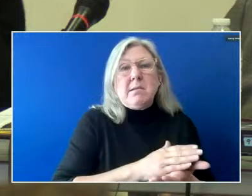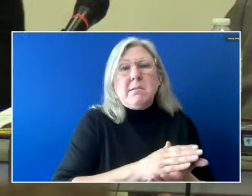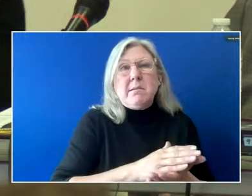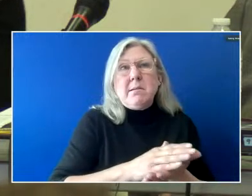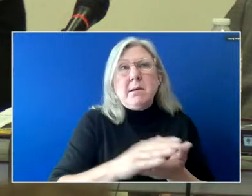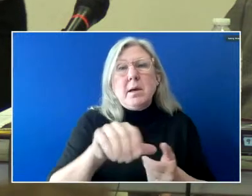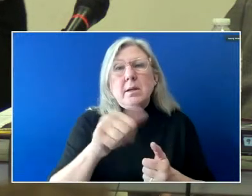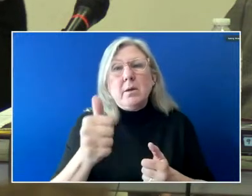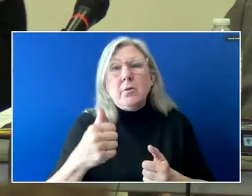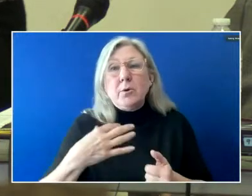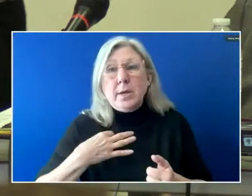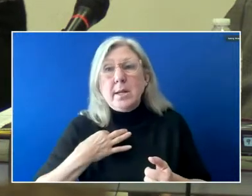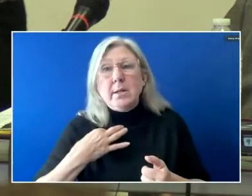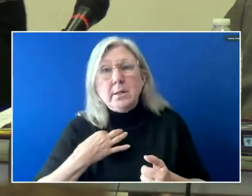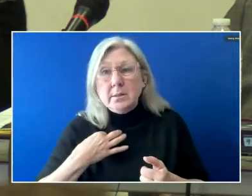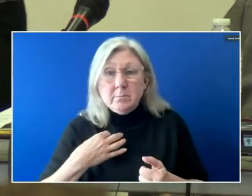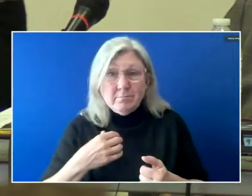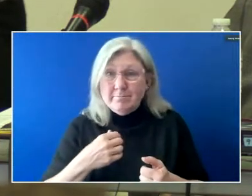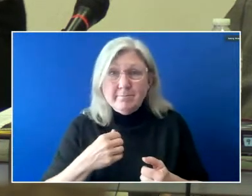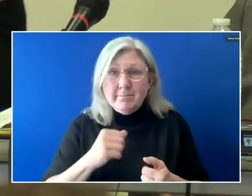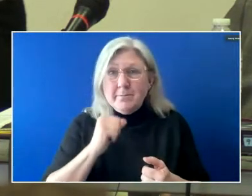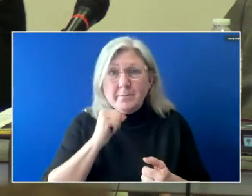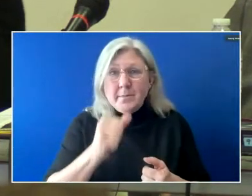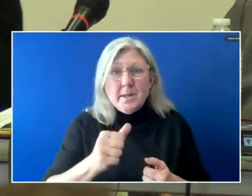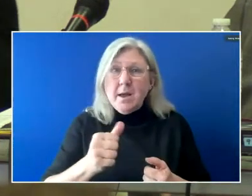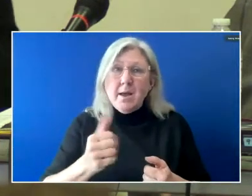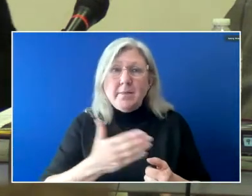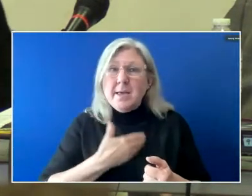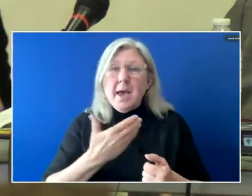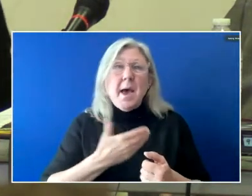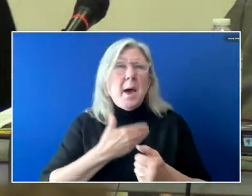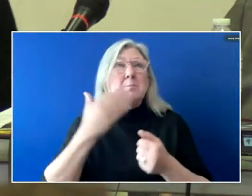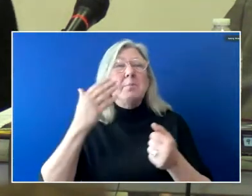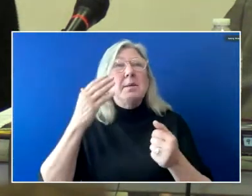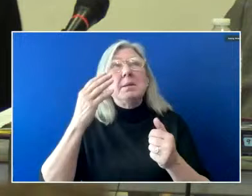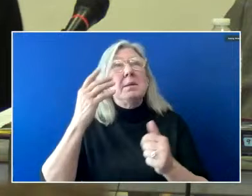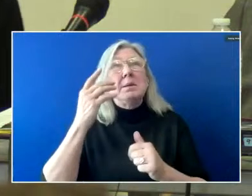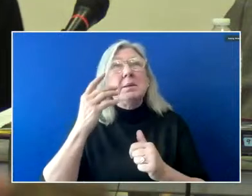um it wasn't the happy picture that we've been hearing about